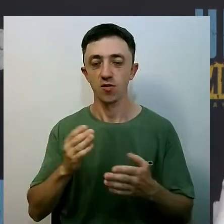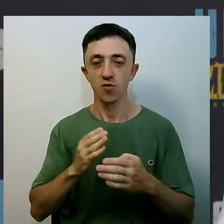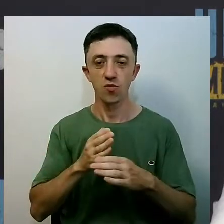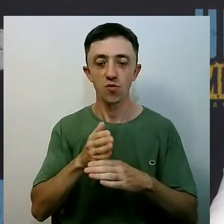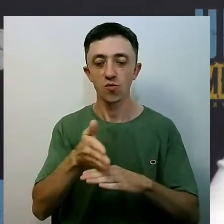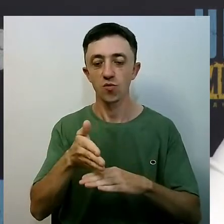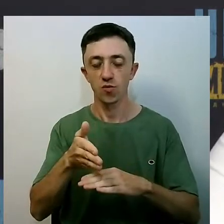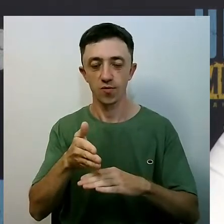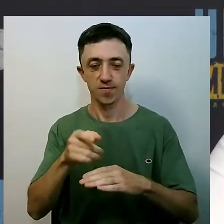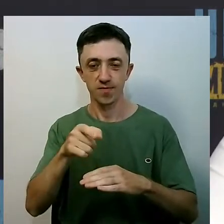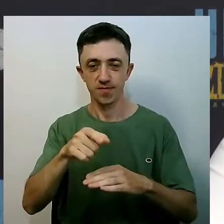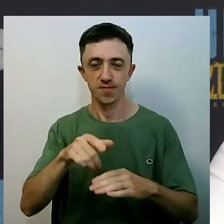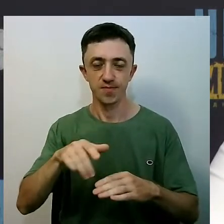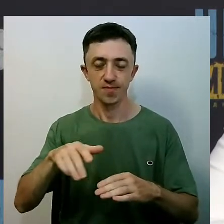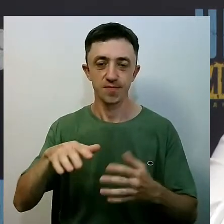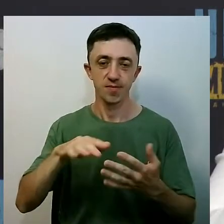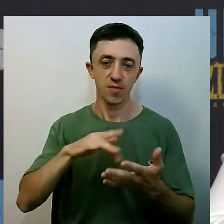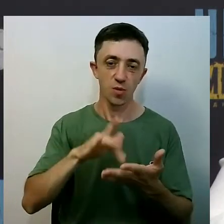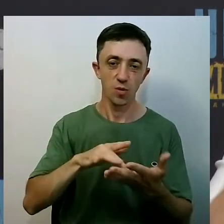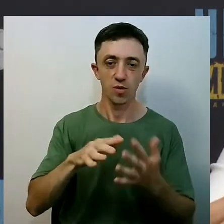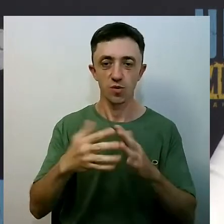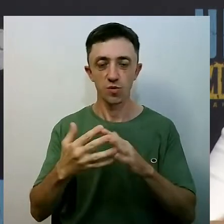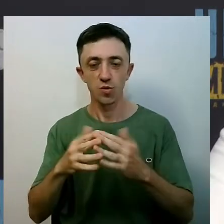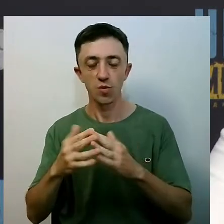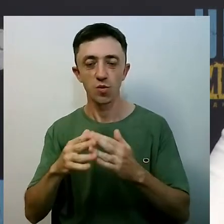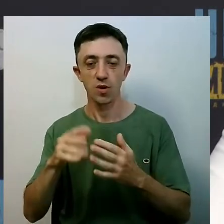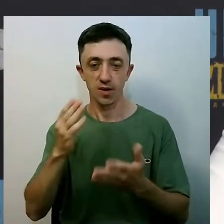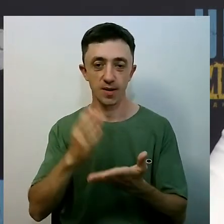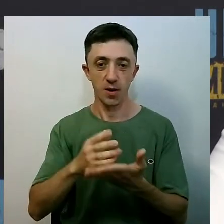be gradually developing,